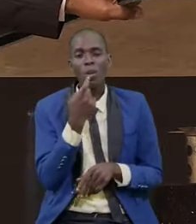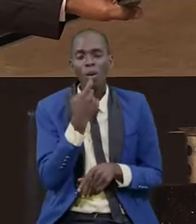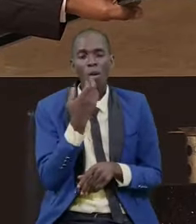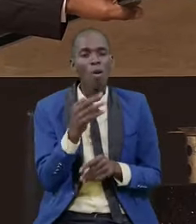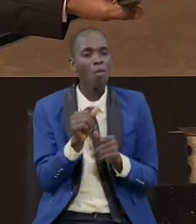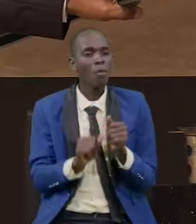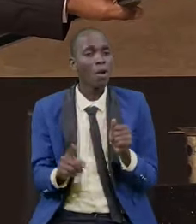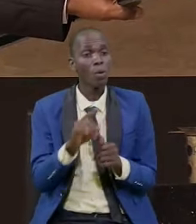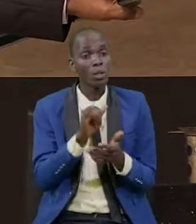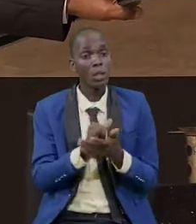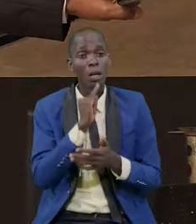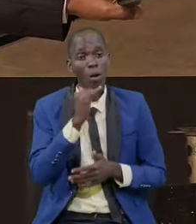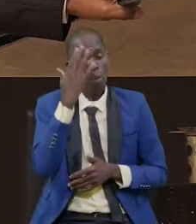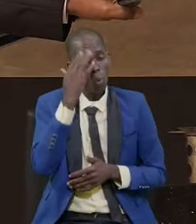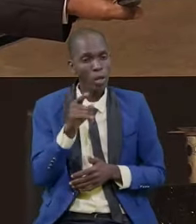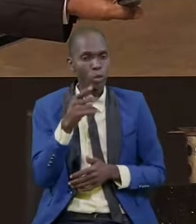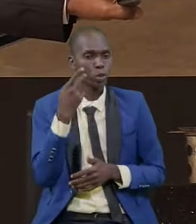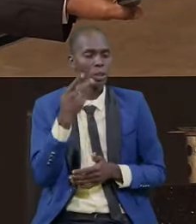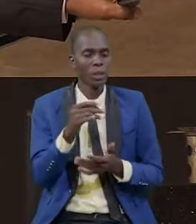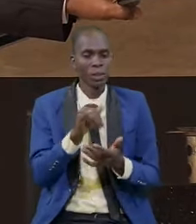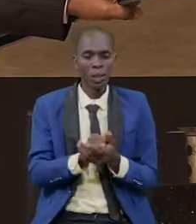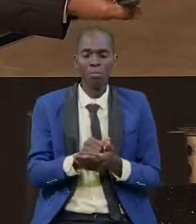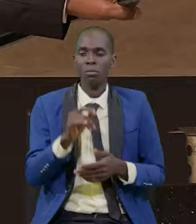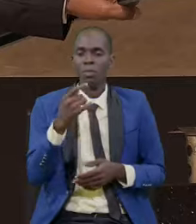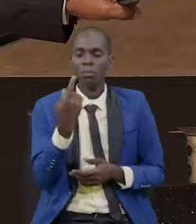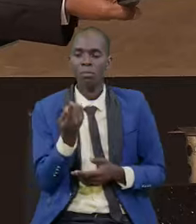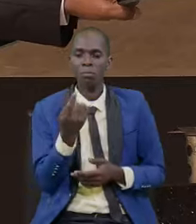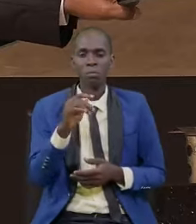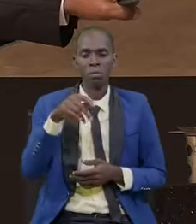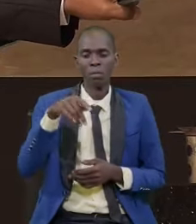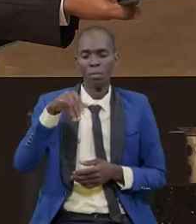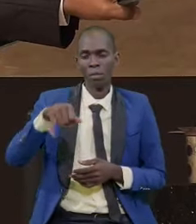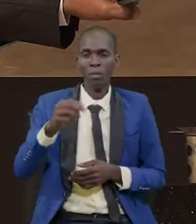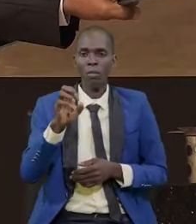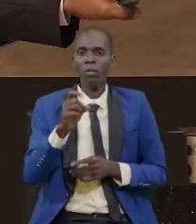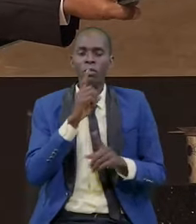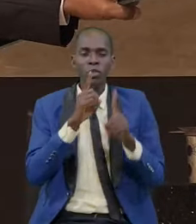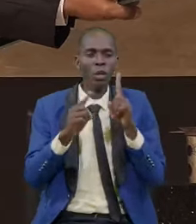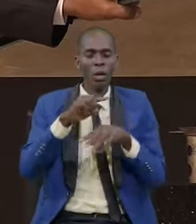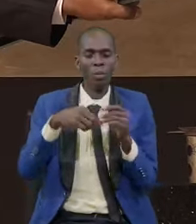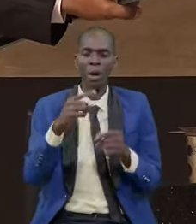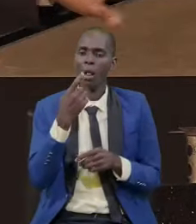That's why you find him mentioning the tongue or mentioning the speech in